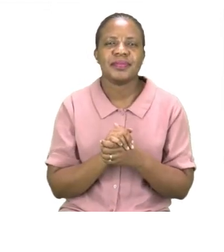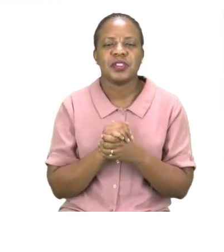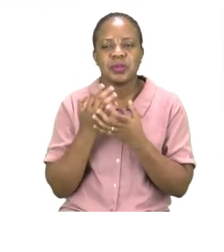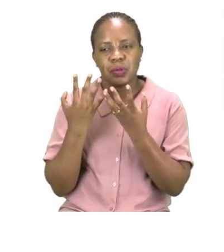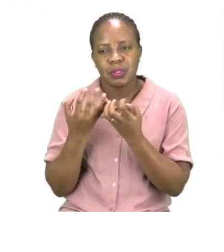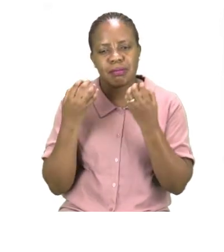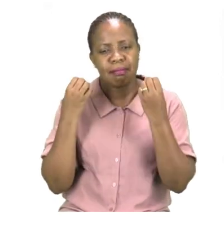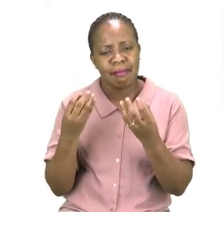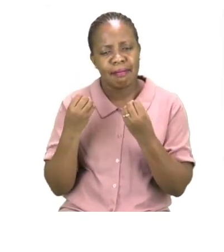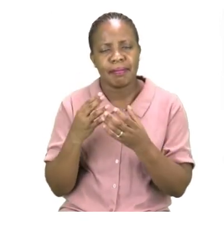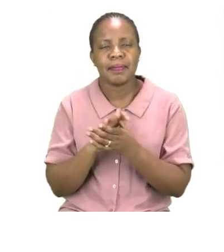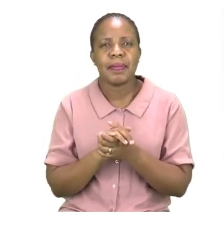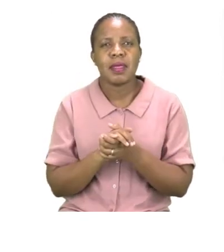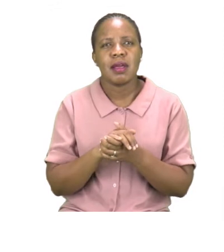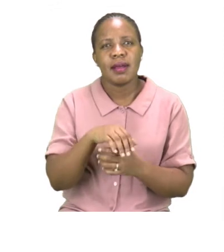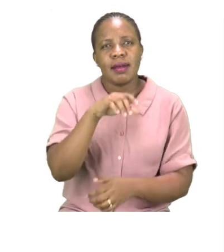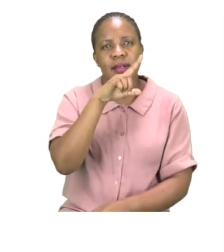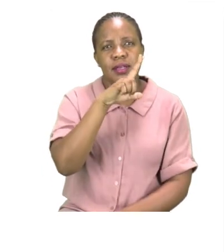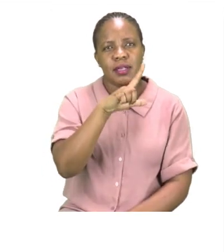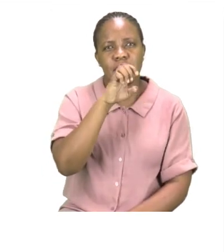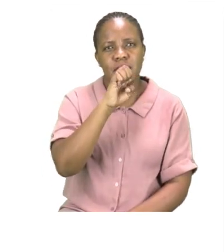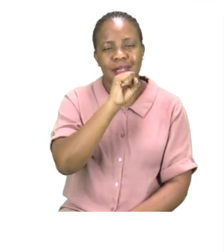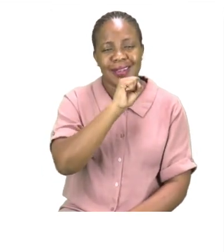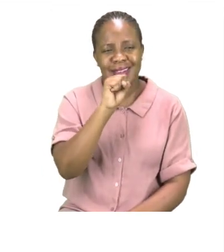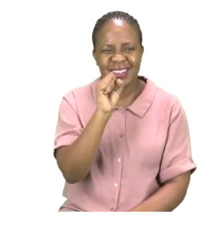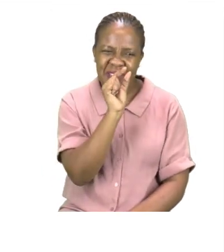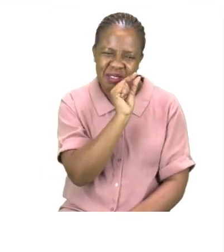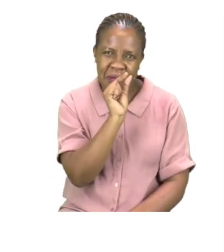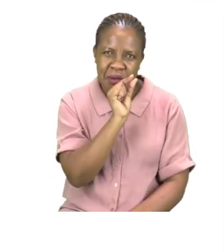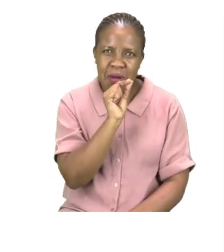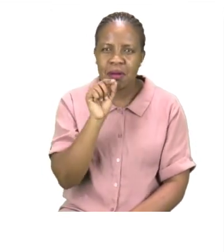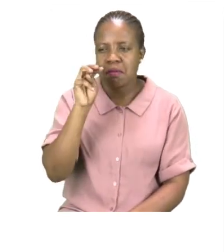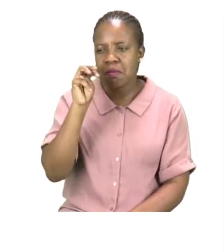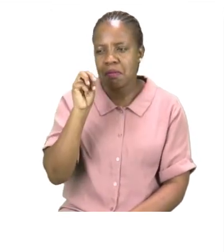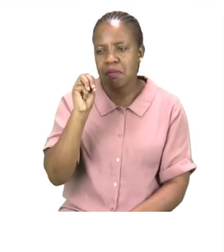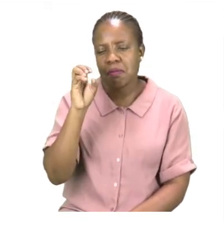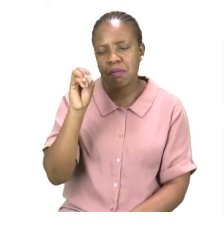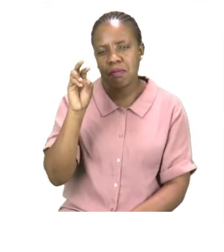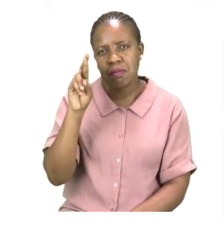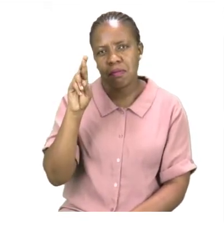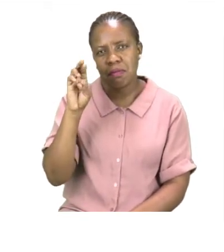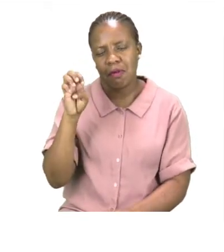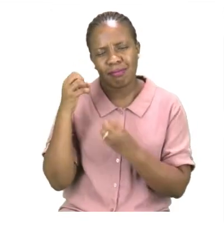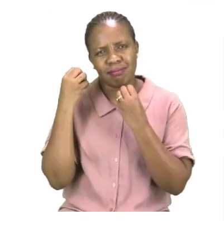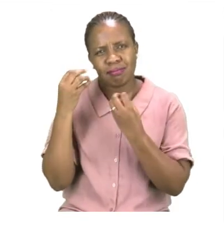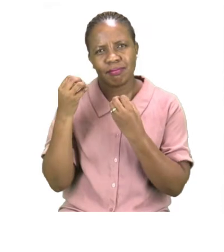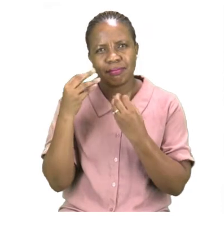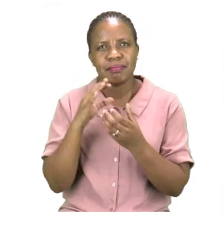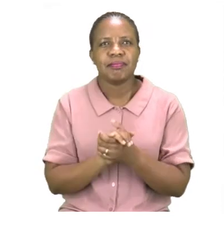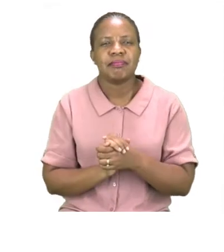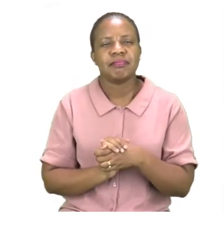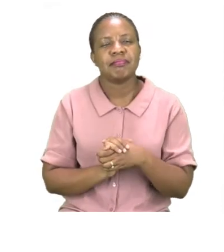what this means when we say less and more. Let's take a look at the board.